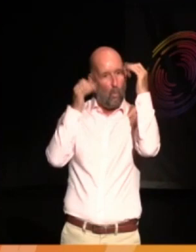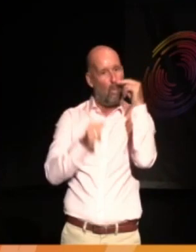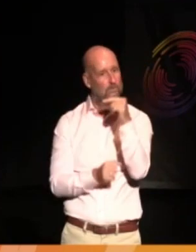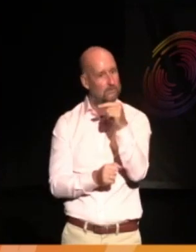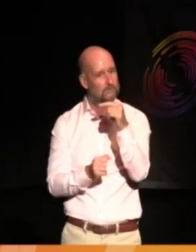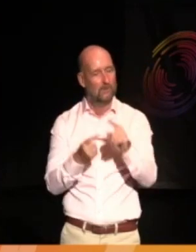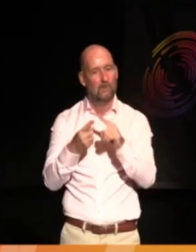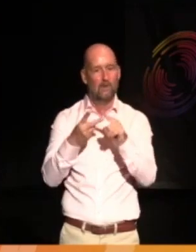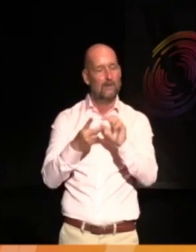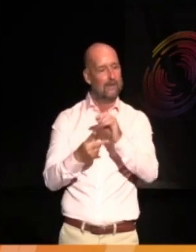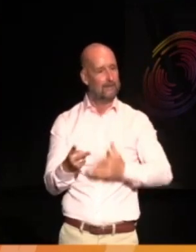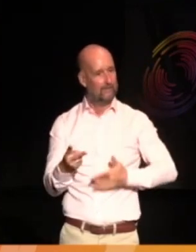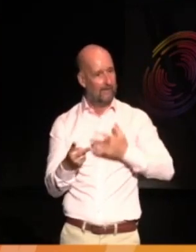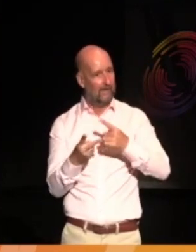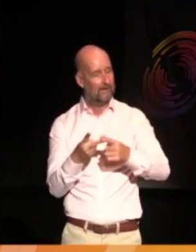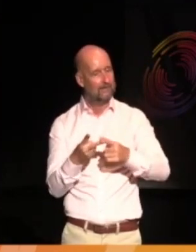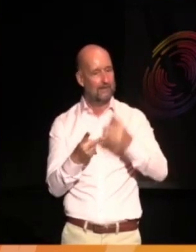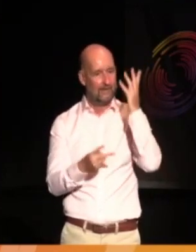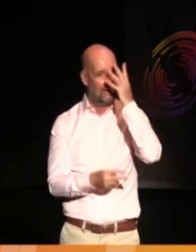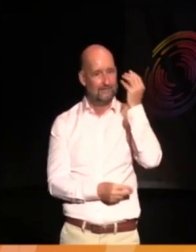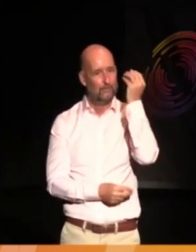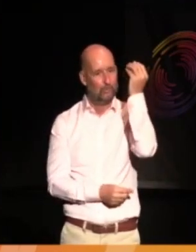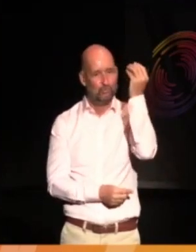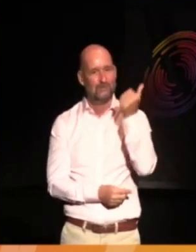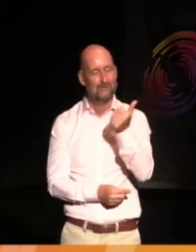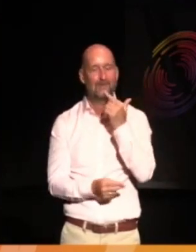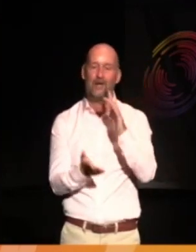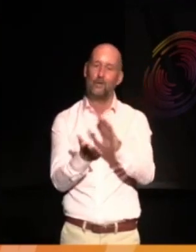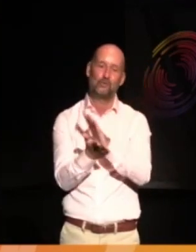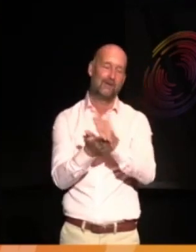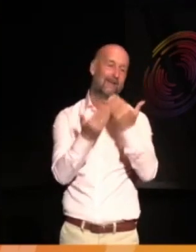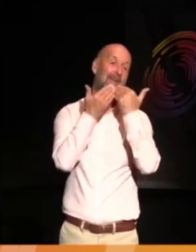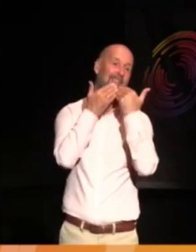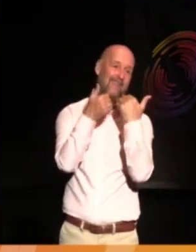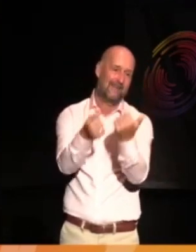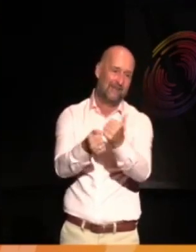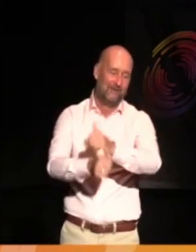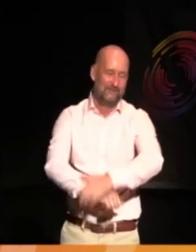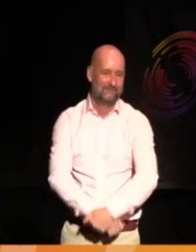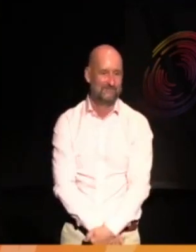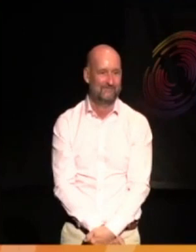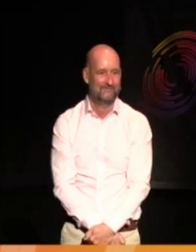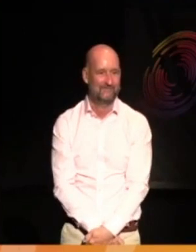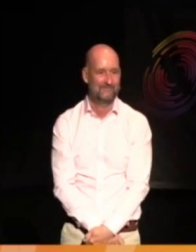but his feelings and his spirit. It's been a joy. Thank you very much. Thank you.